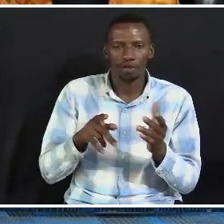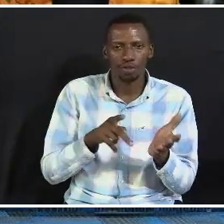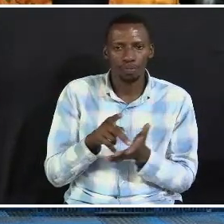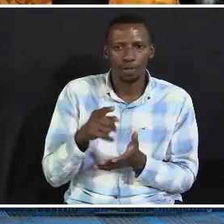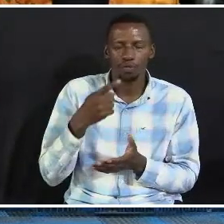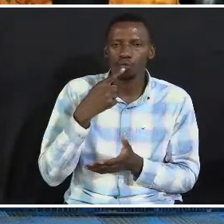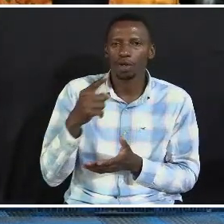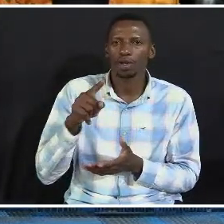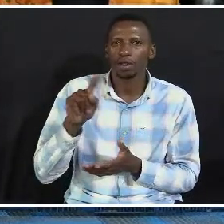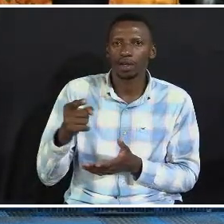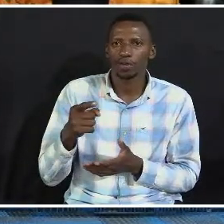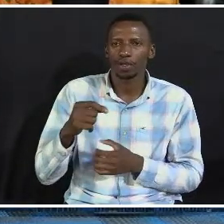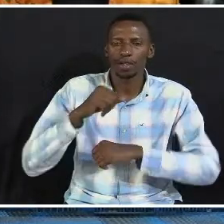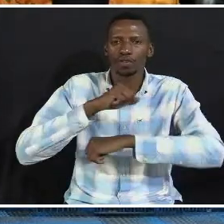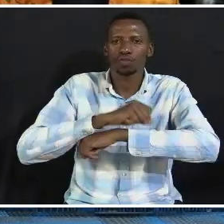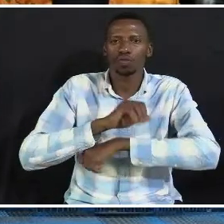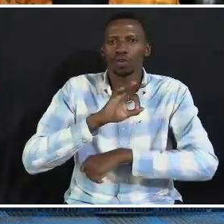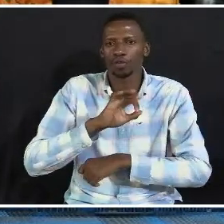year?